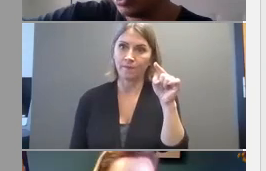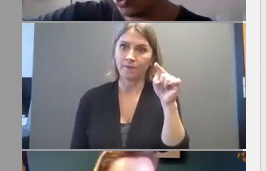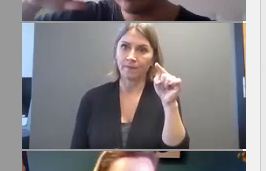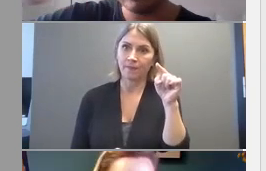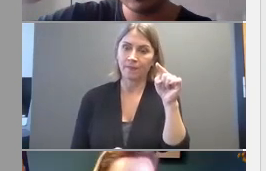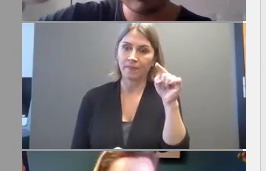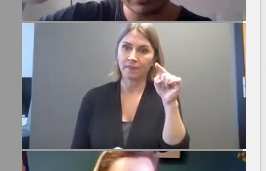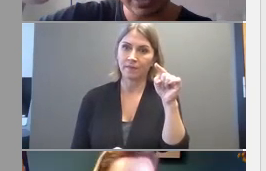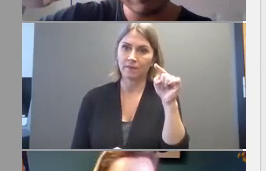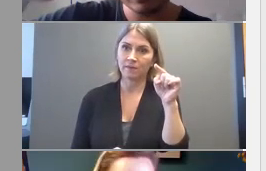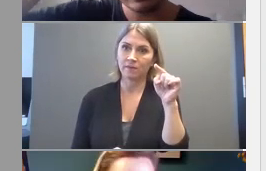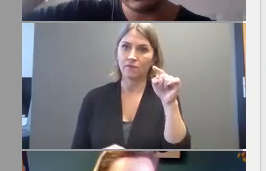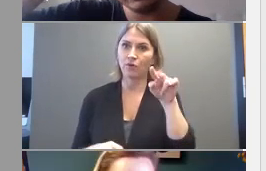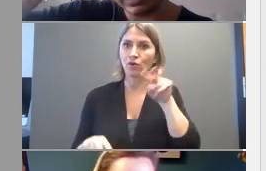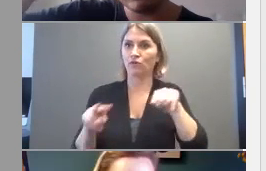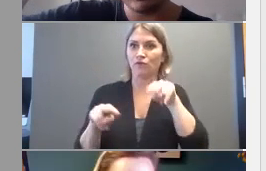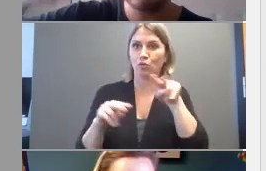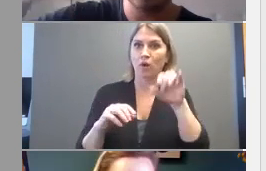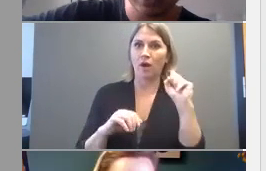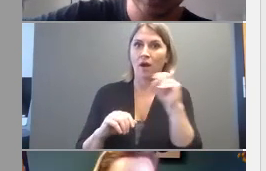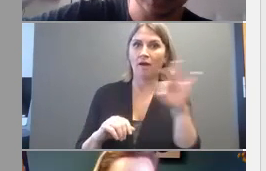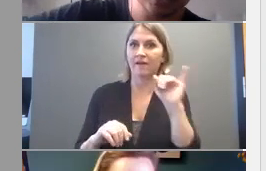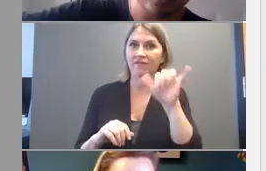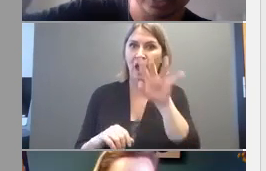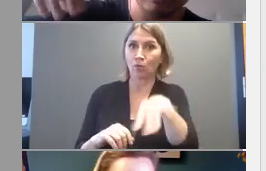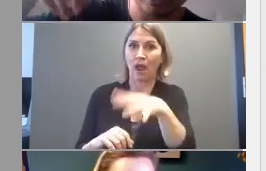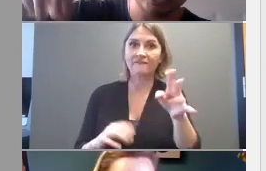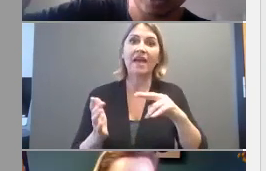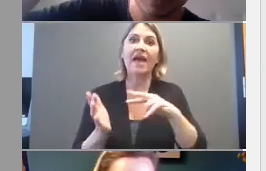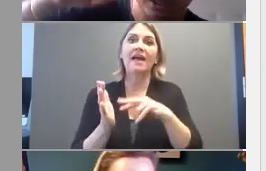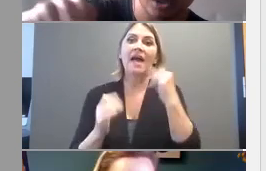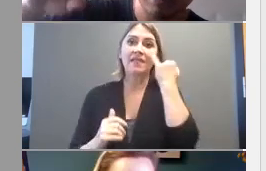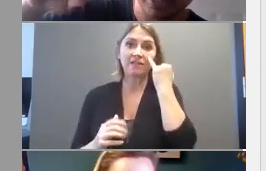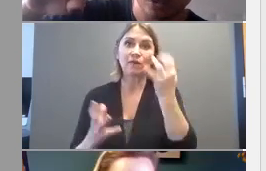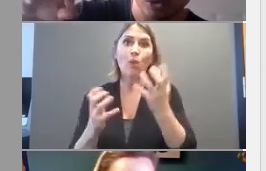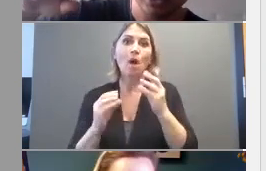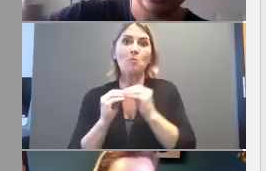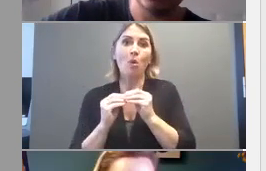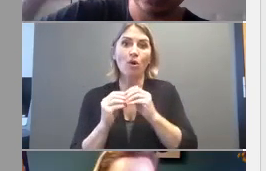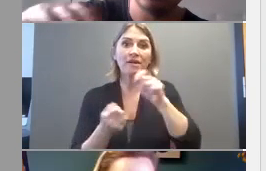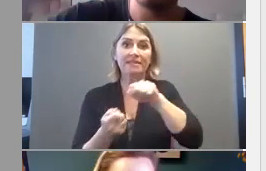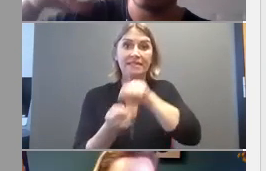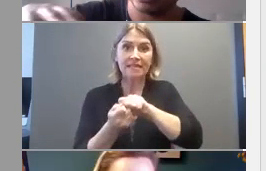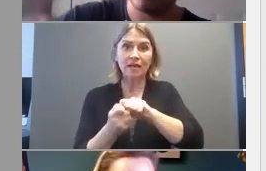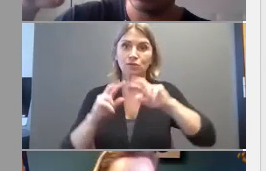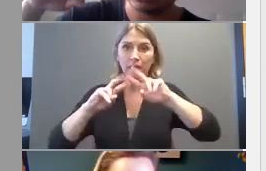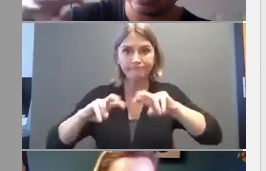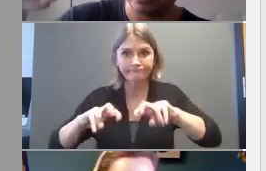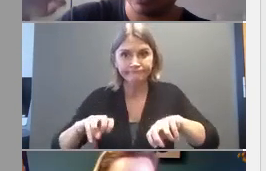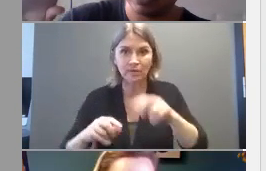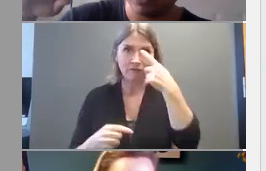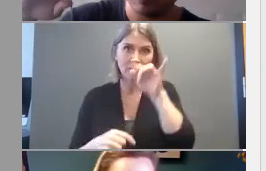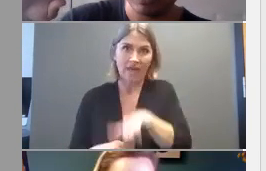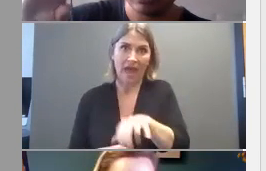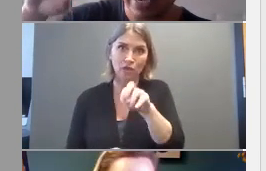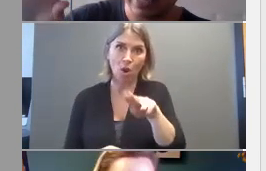for your overview of the graph, and then if you want further details, you would delve down into a particular meta node and then look more carefully inside